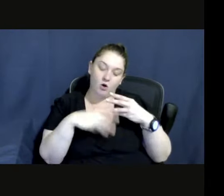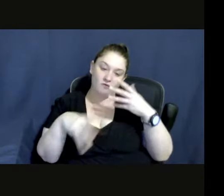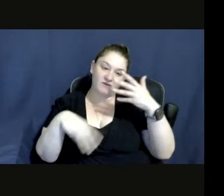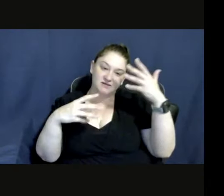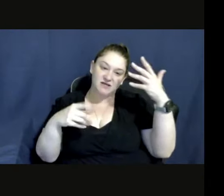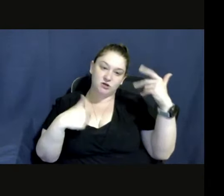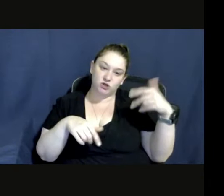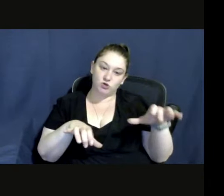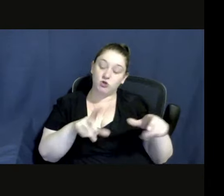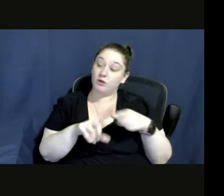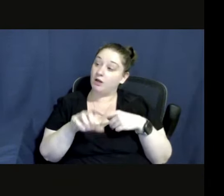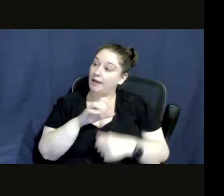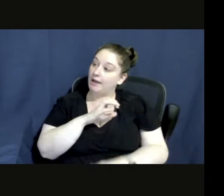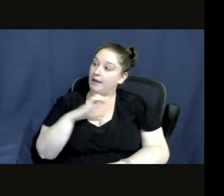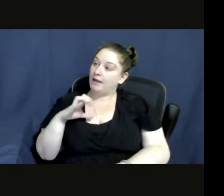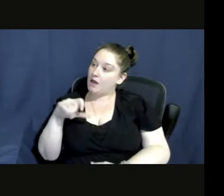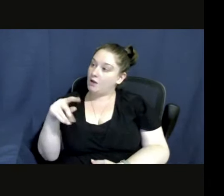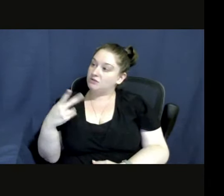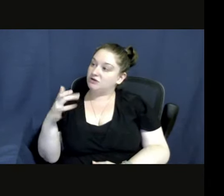Staple or Councilor Phillips.